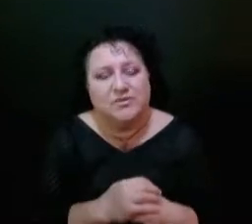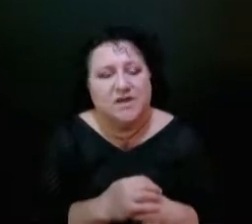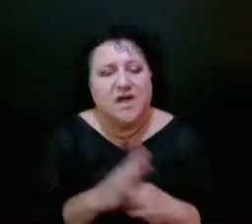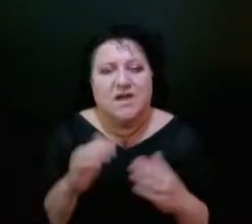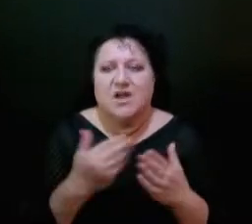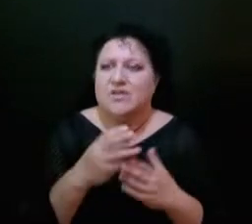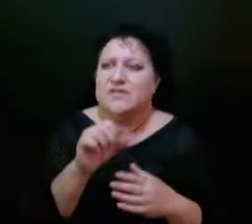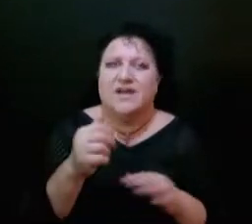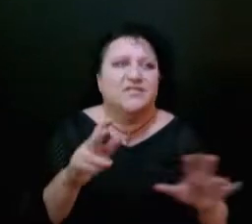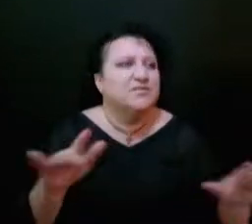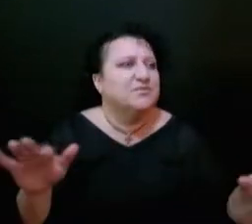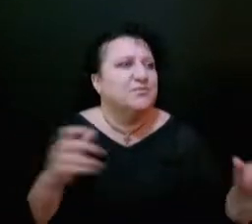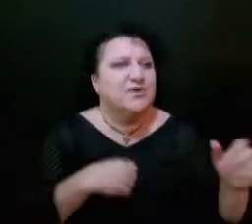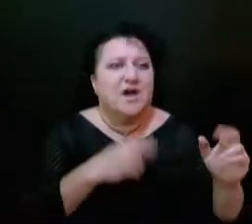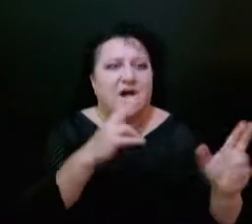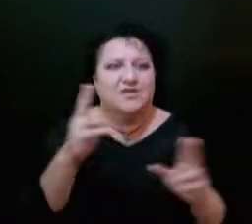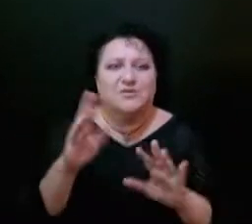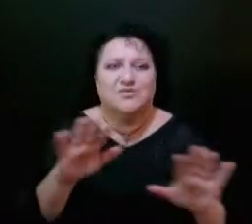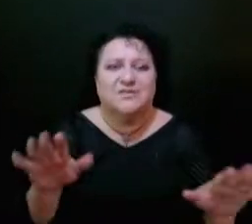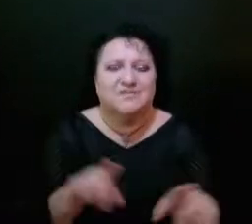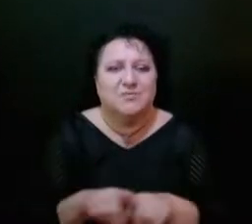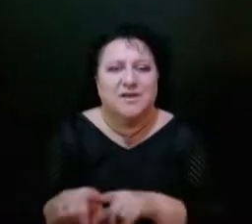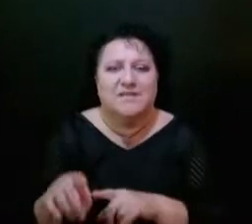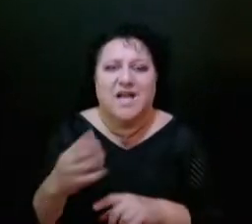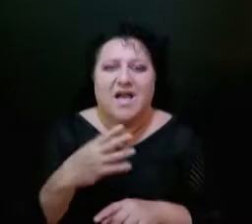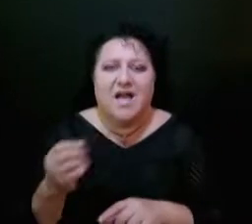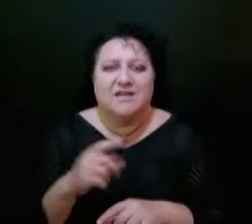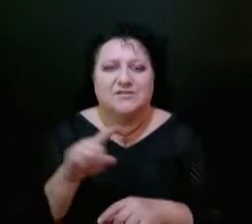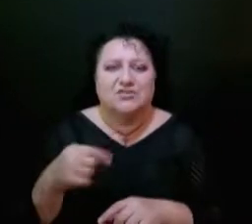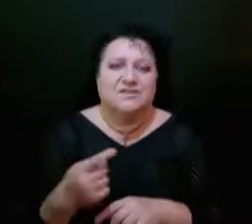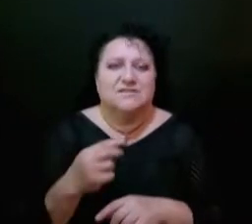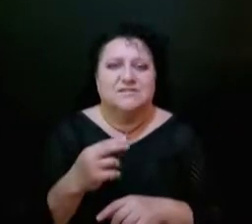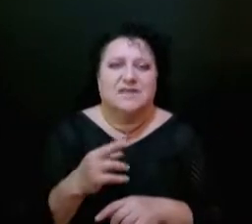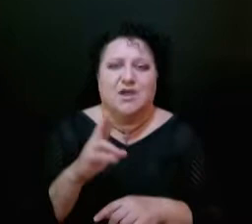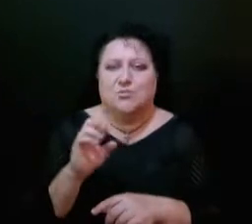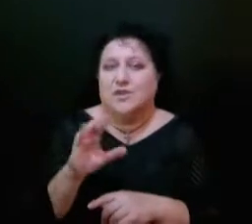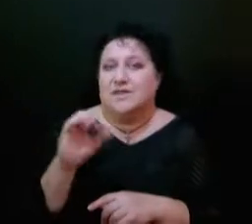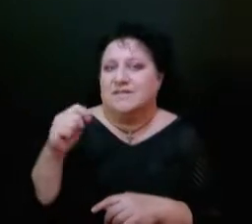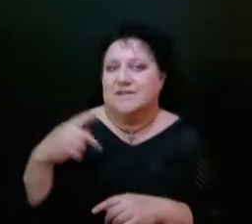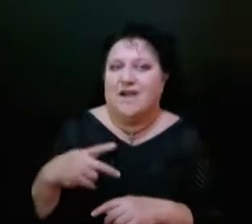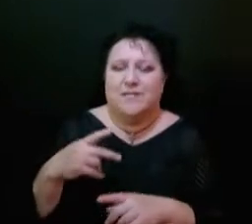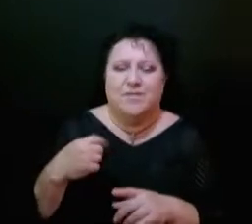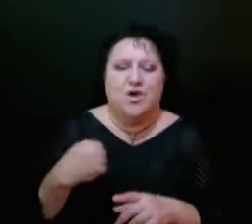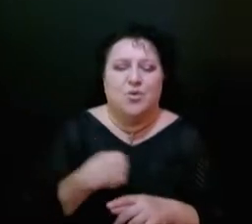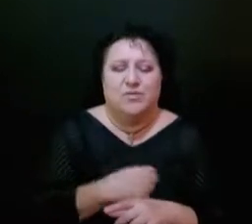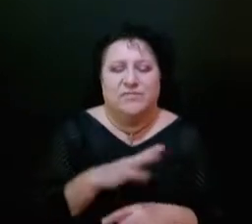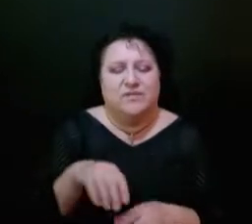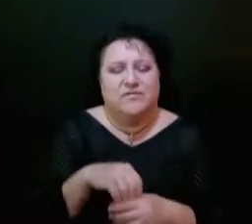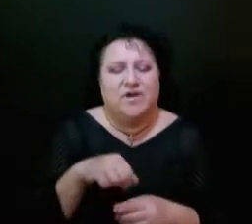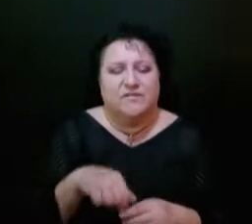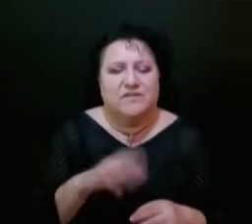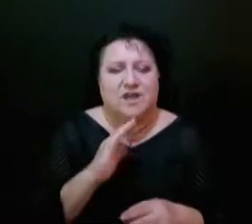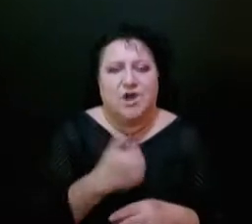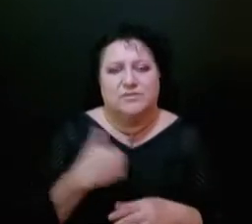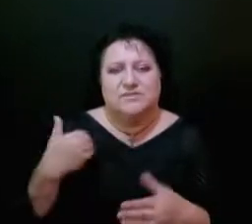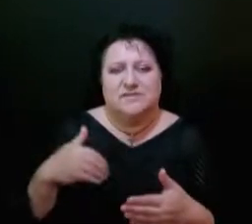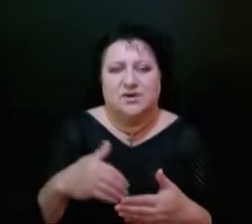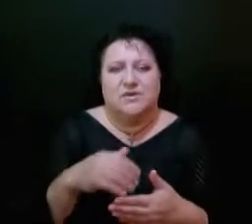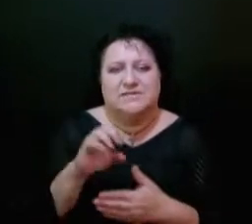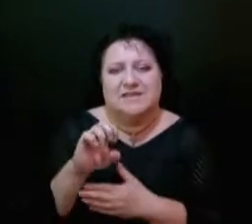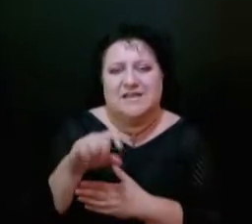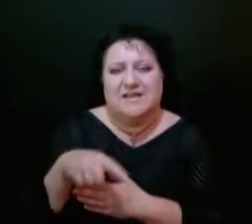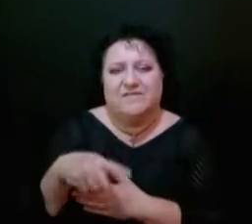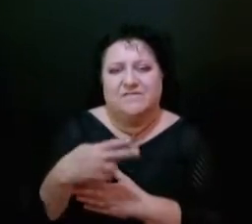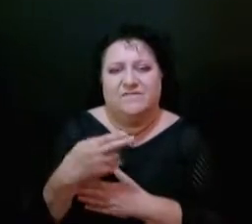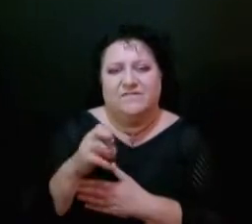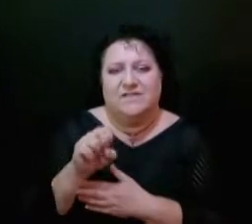honor you as well. And just as a recap, so far we've been in our series Ephesians, and Pastor Ben walked us through what it